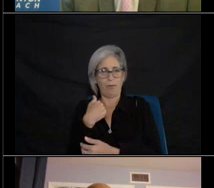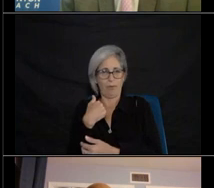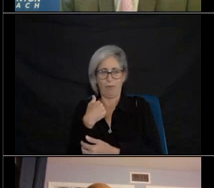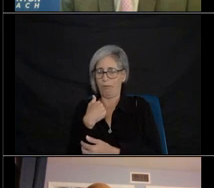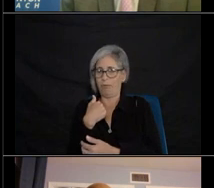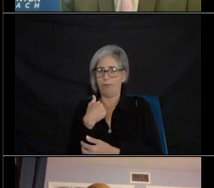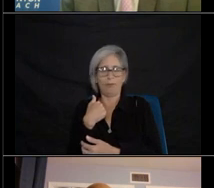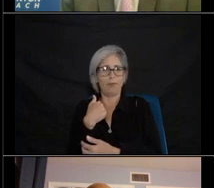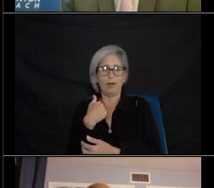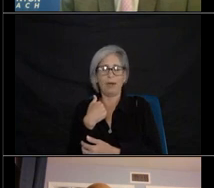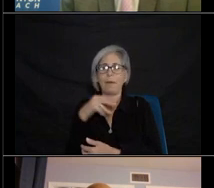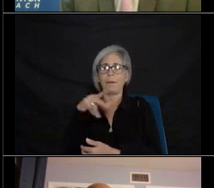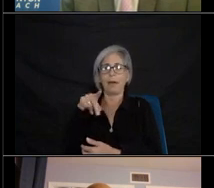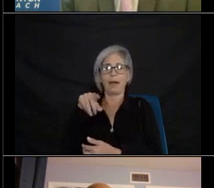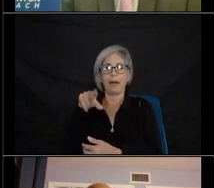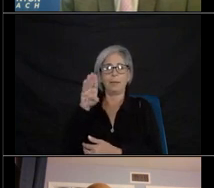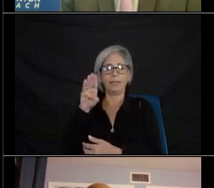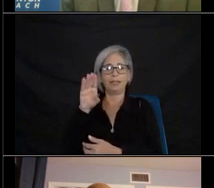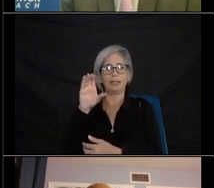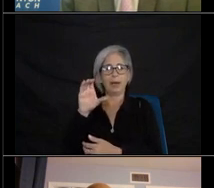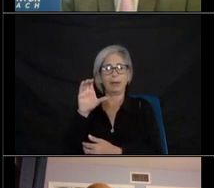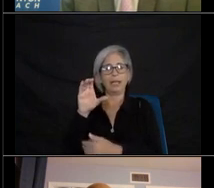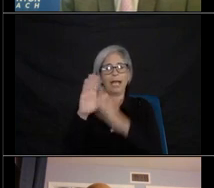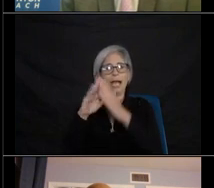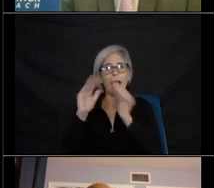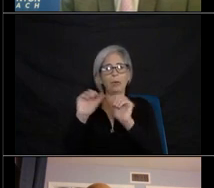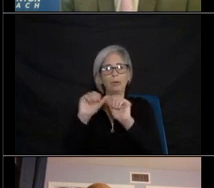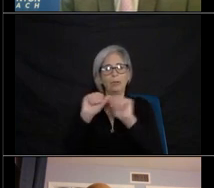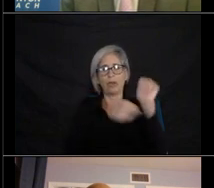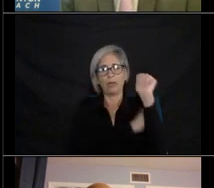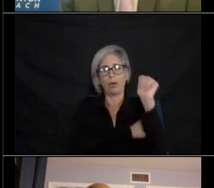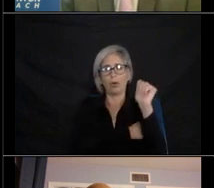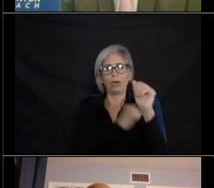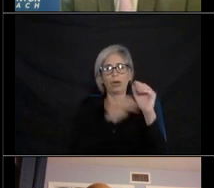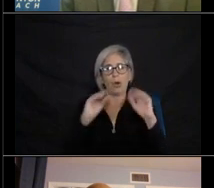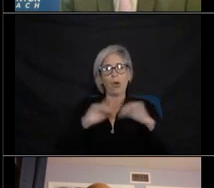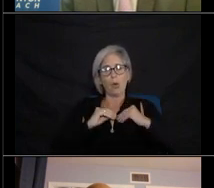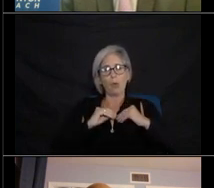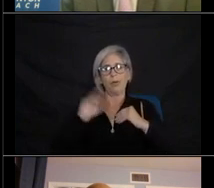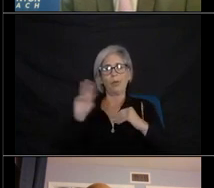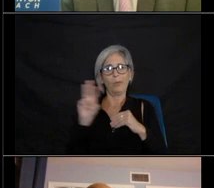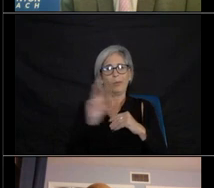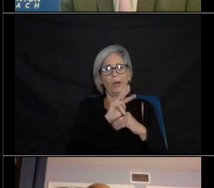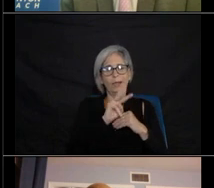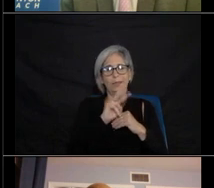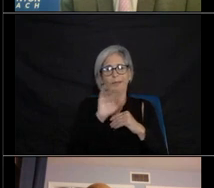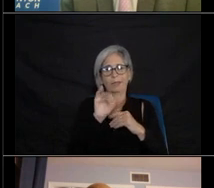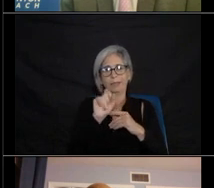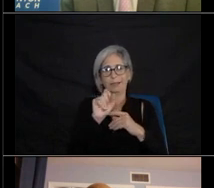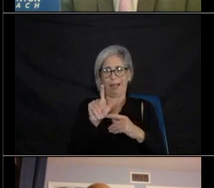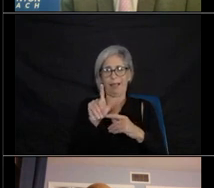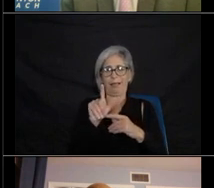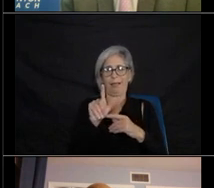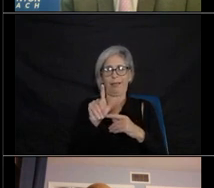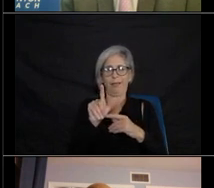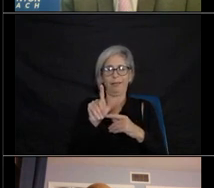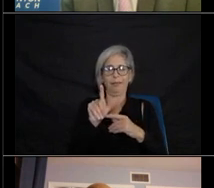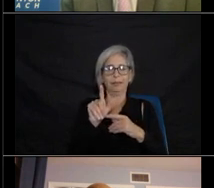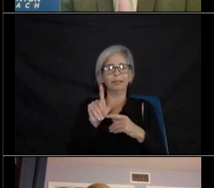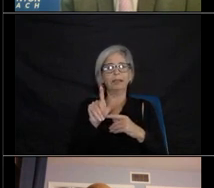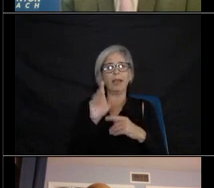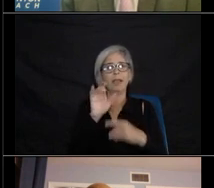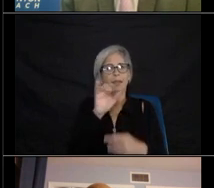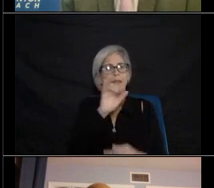County Housing Authority owns 10 acres to the west of the property south of the canal. It's something that